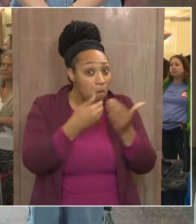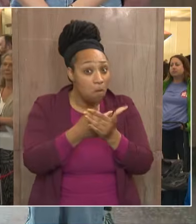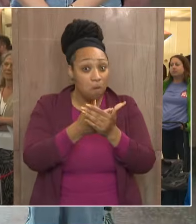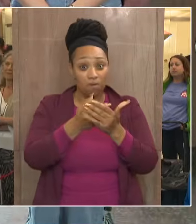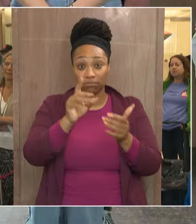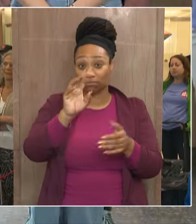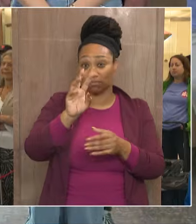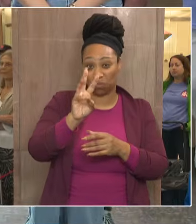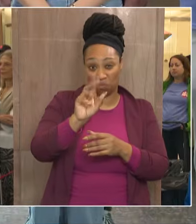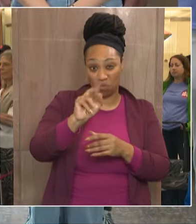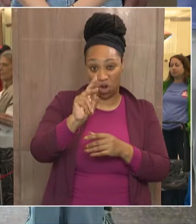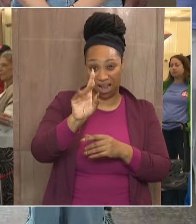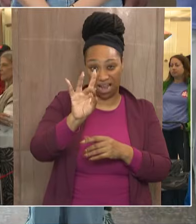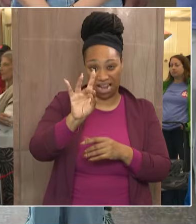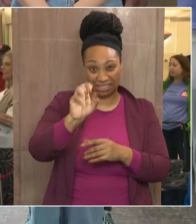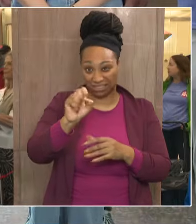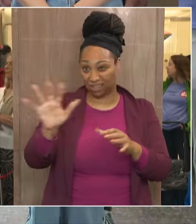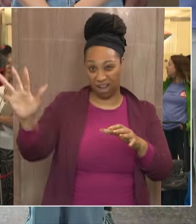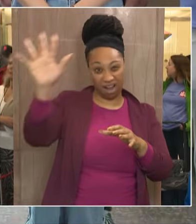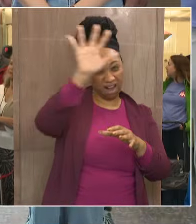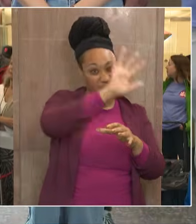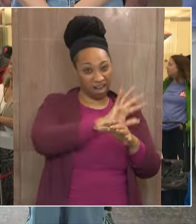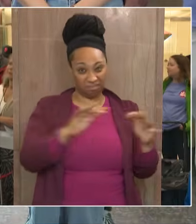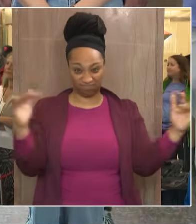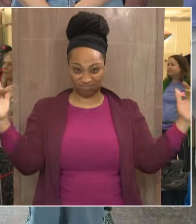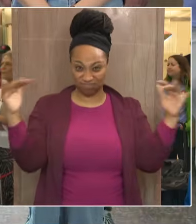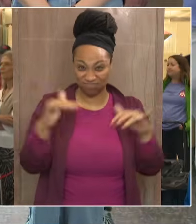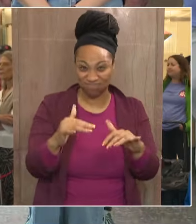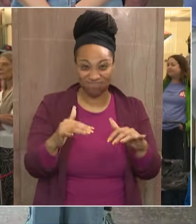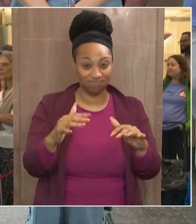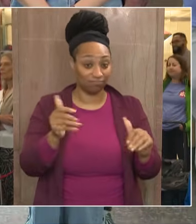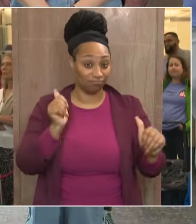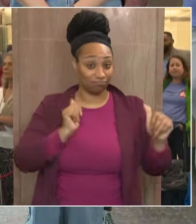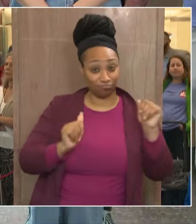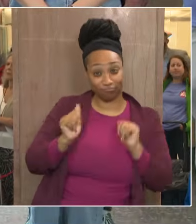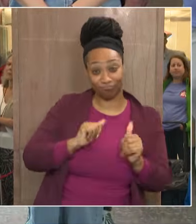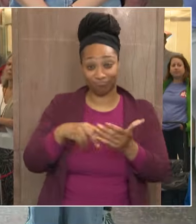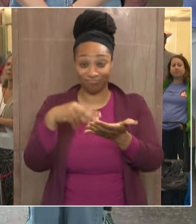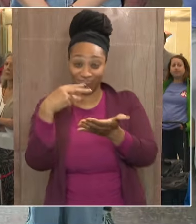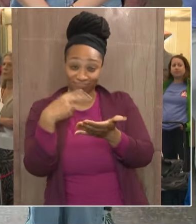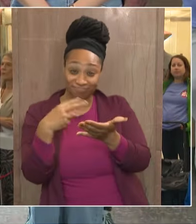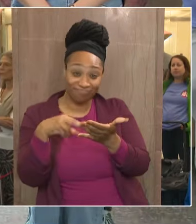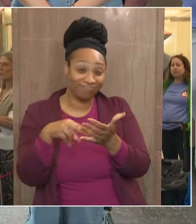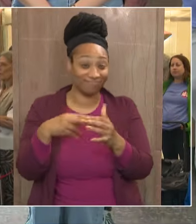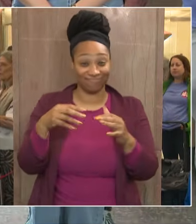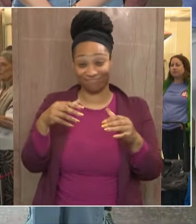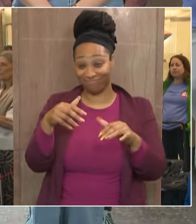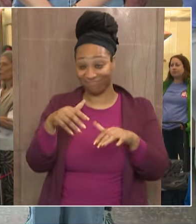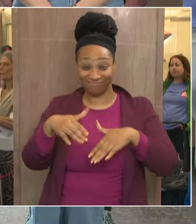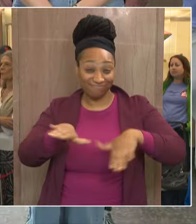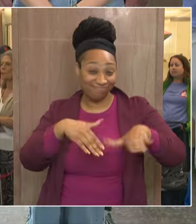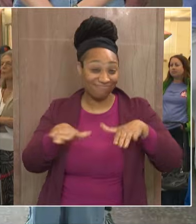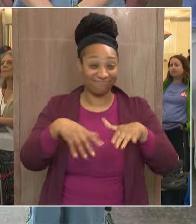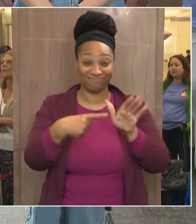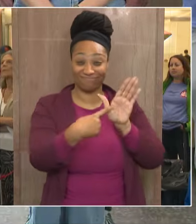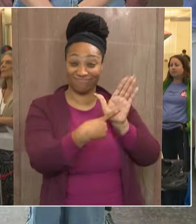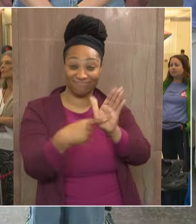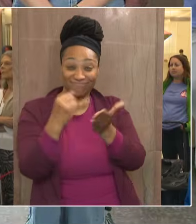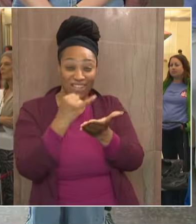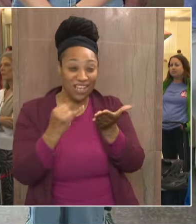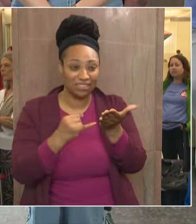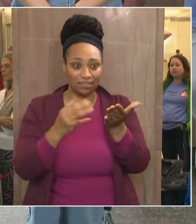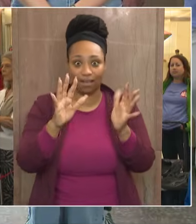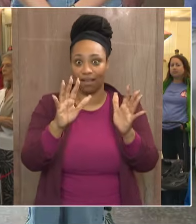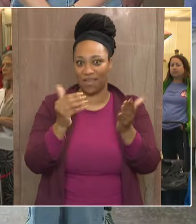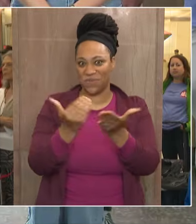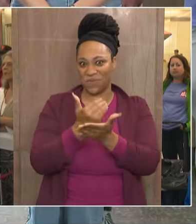film, and more. So come out to Art All Night. I think we have a new app, and I think Rosemary will talk